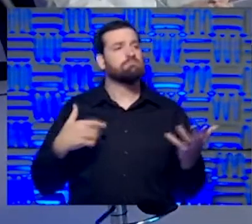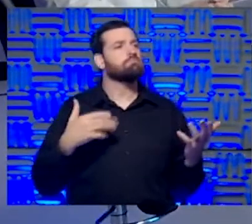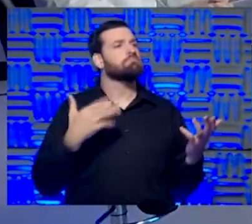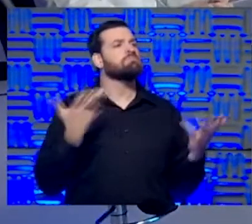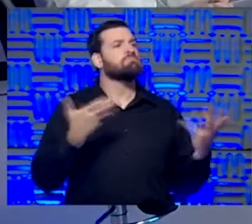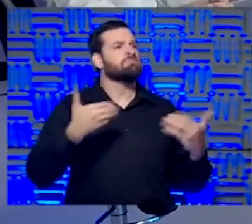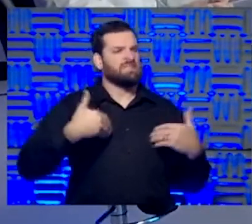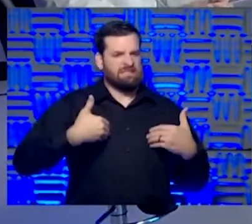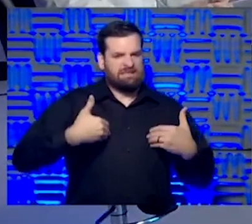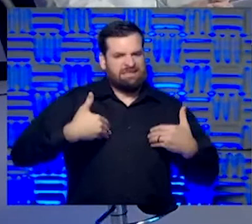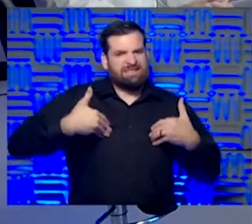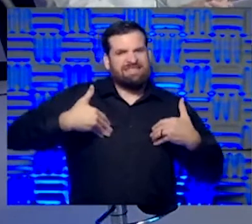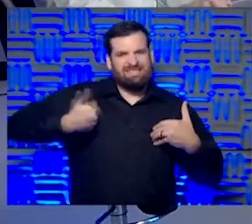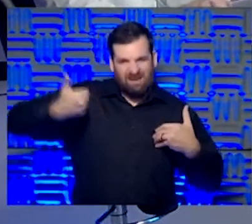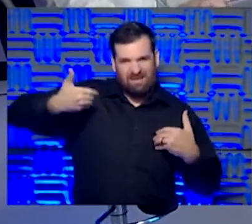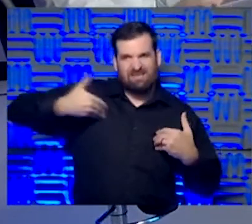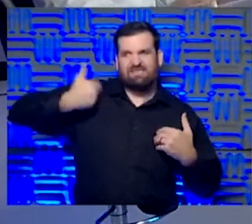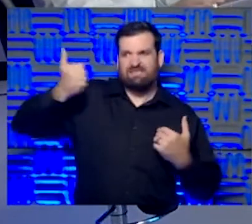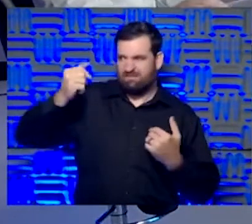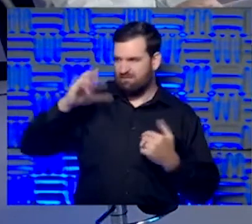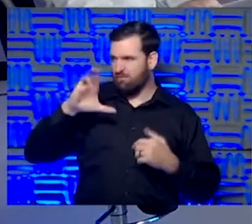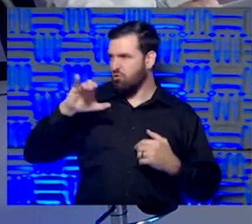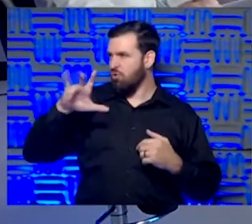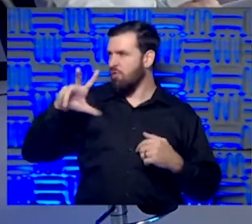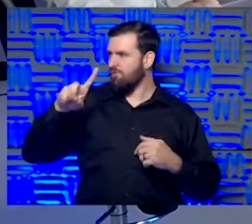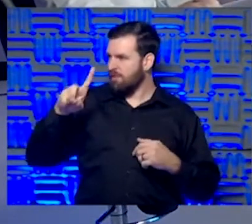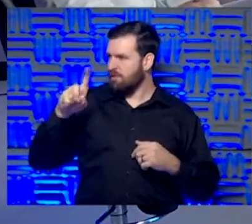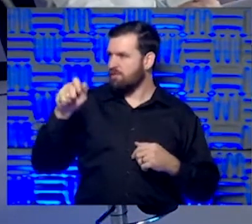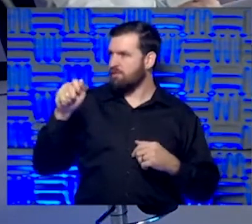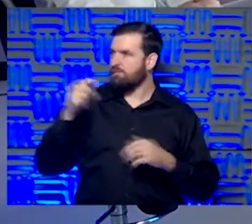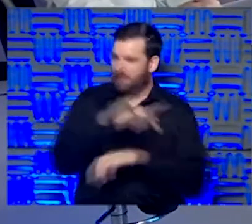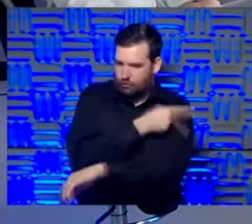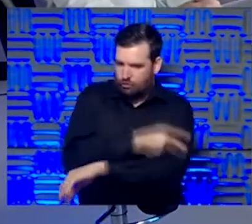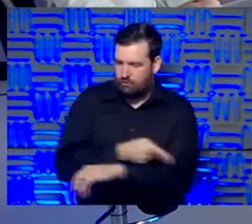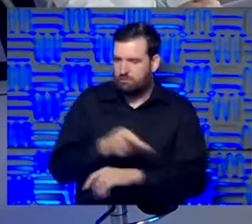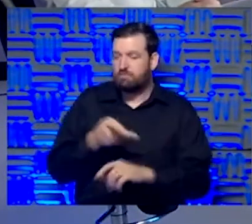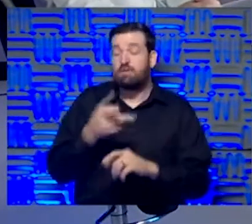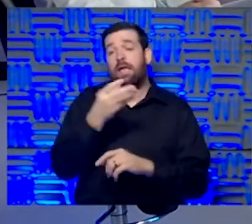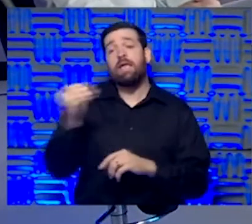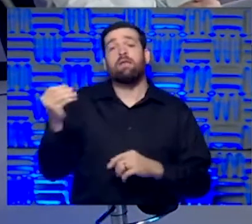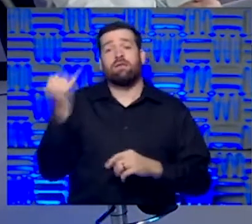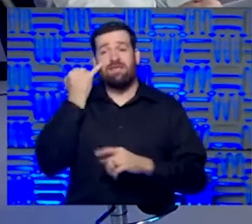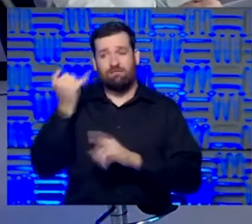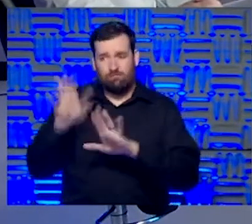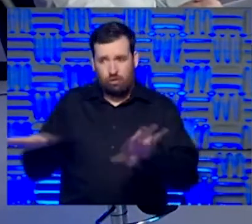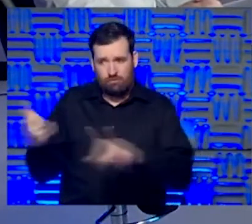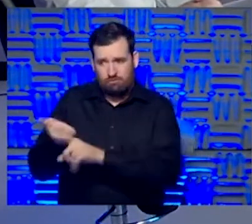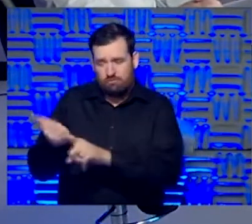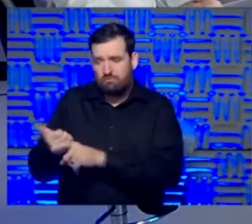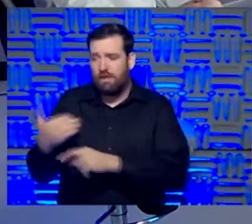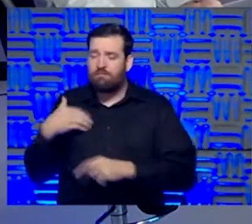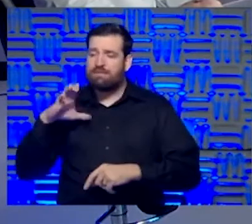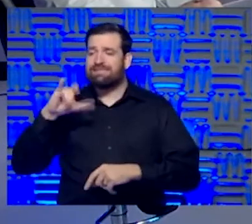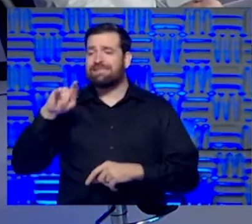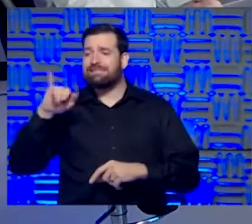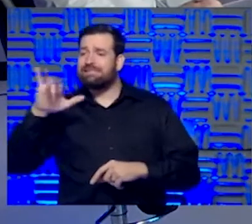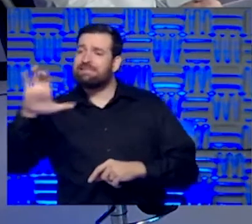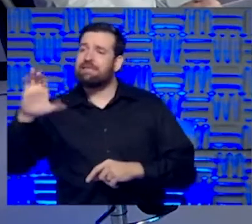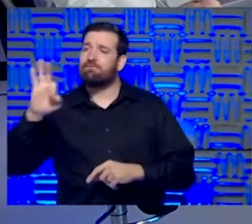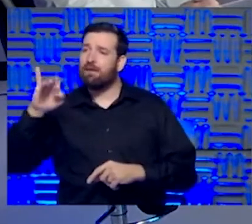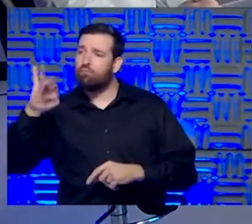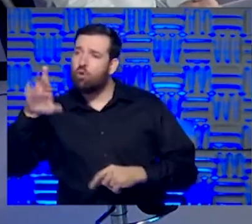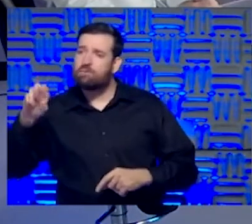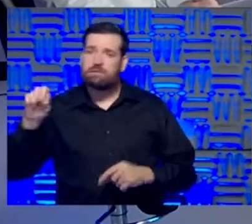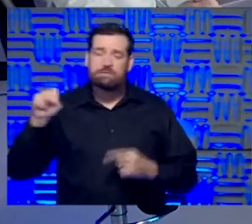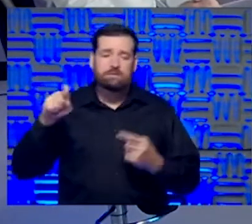the youngest COVID patient that you've had? And do children with underlying heart conditions, cystic fibrosis? Are they more at